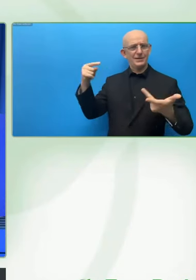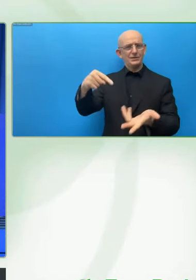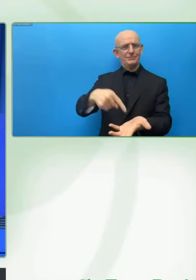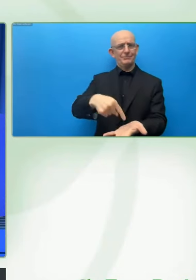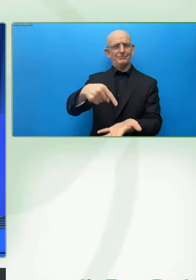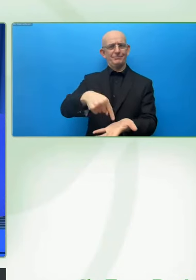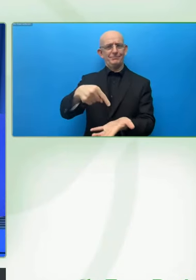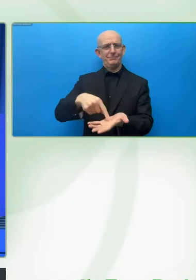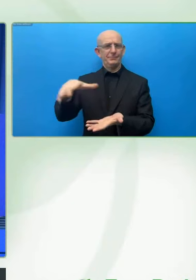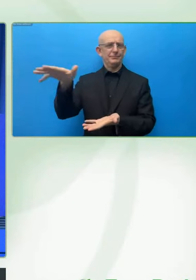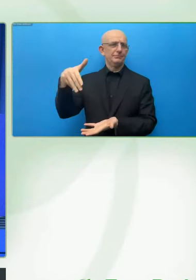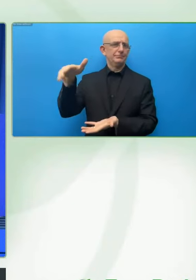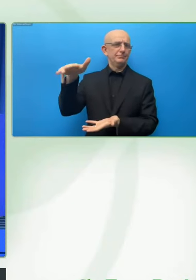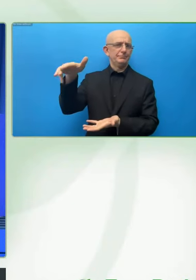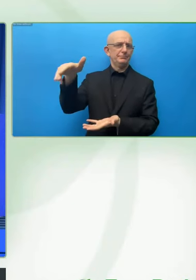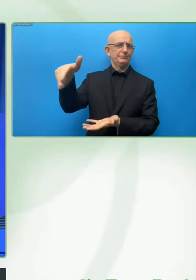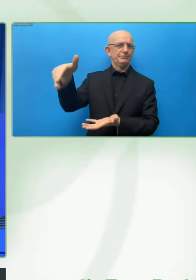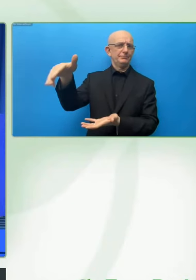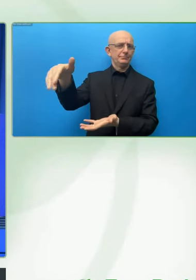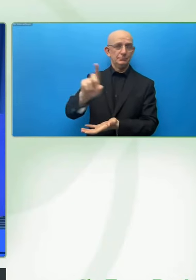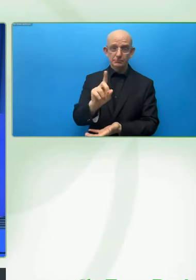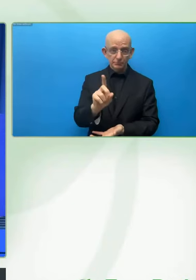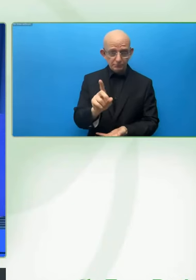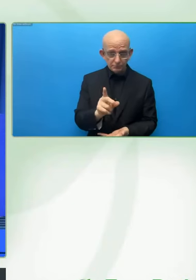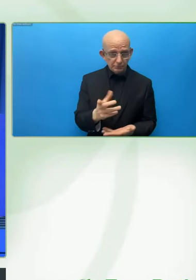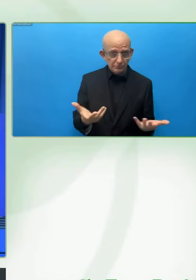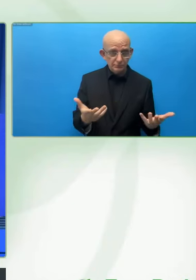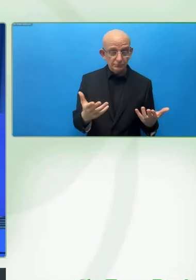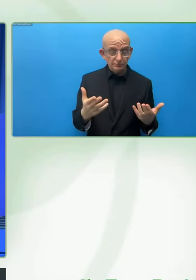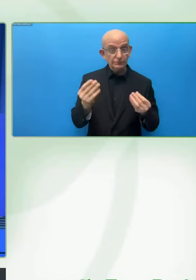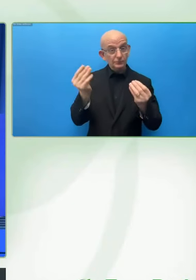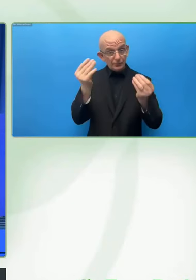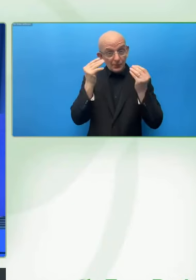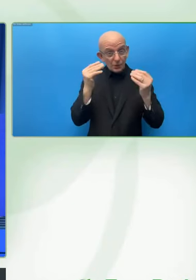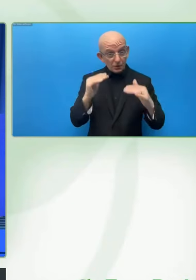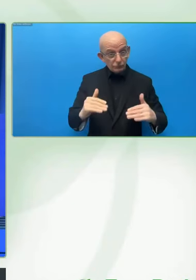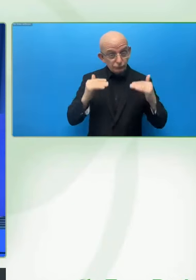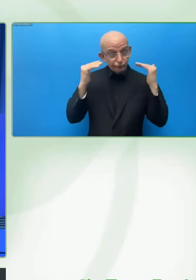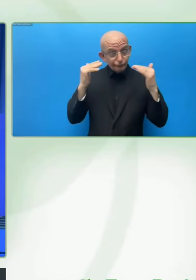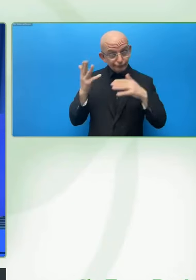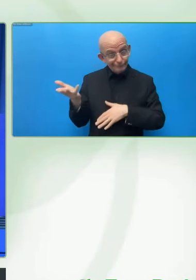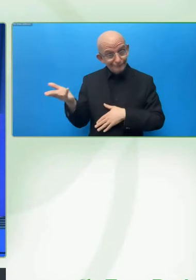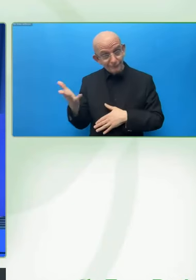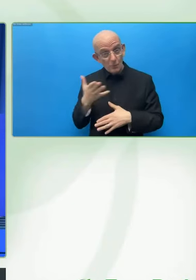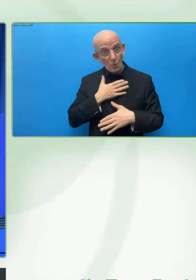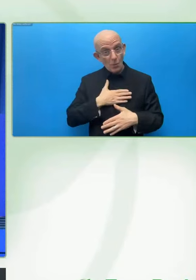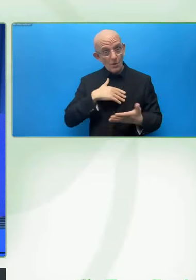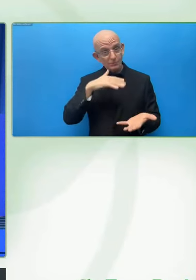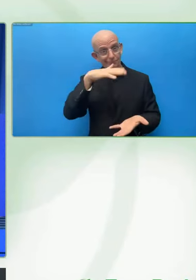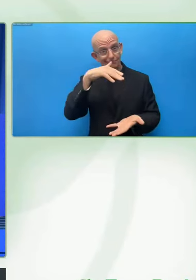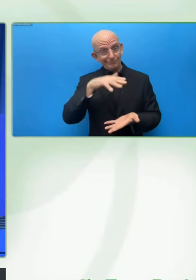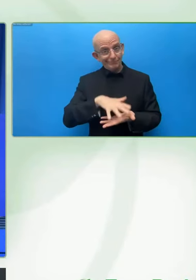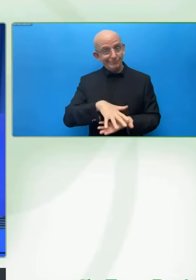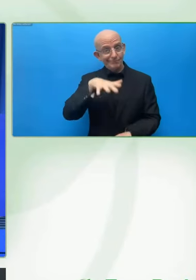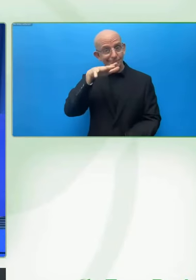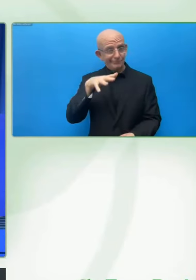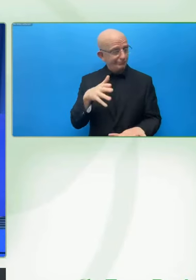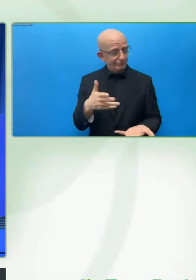people with disabilities don't get everything they want, and we have to kind of do the best we can.